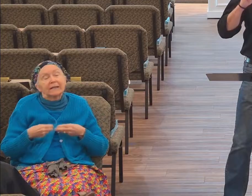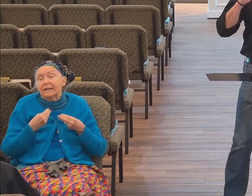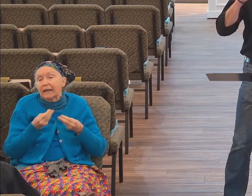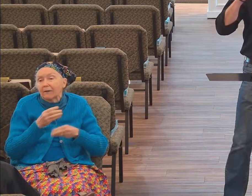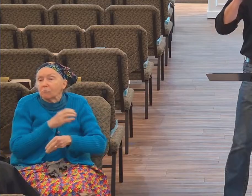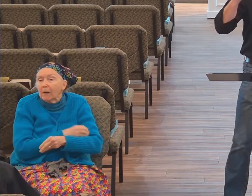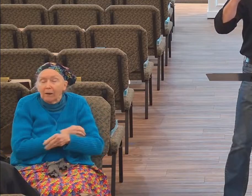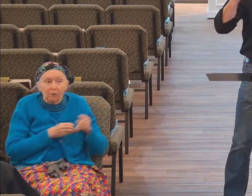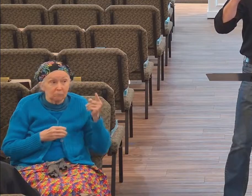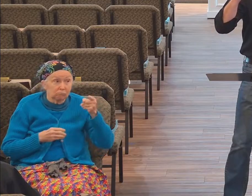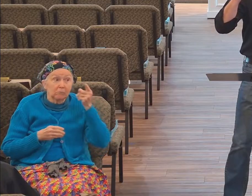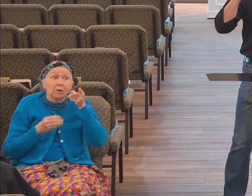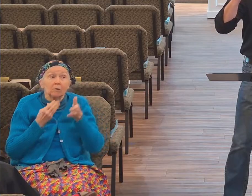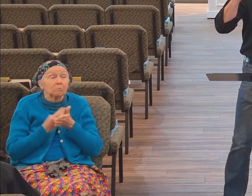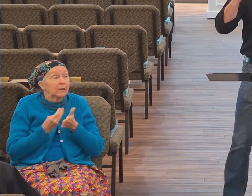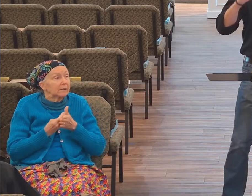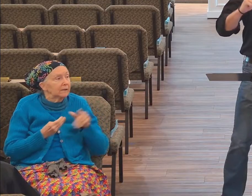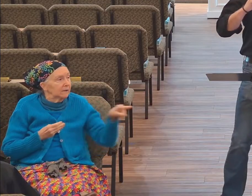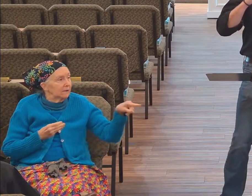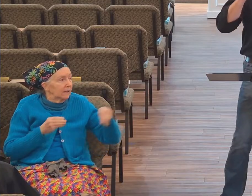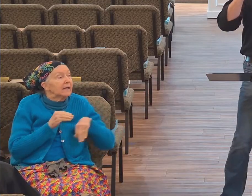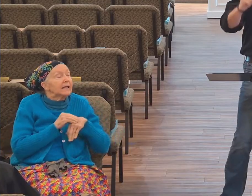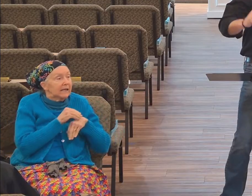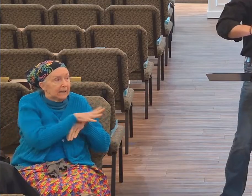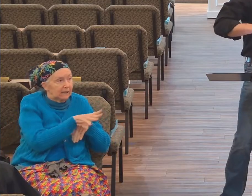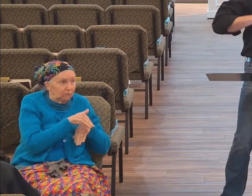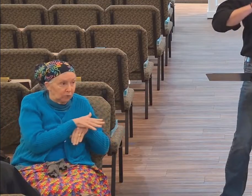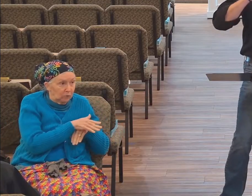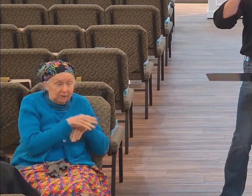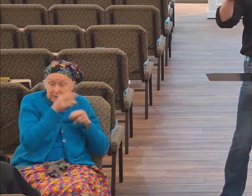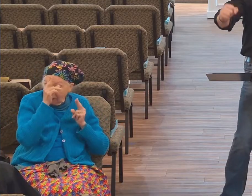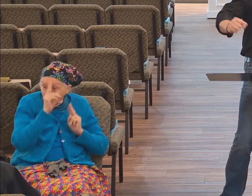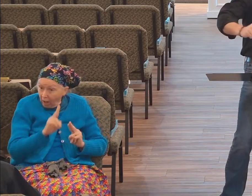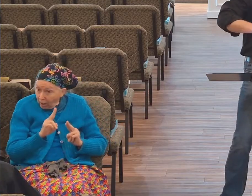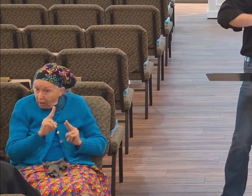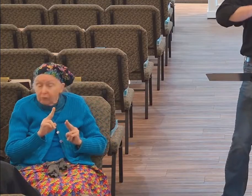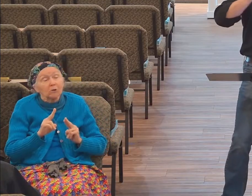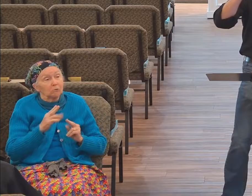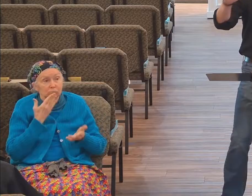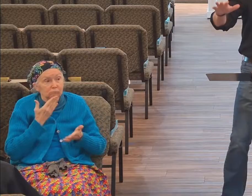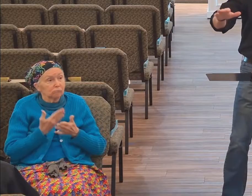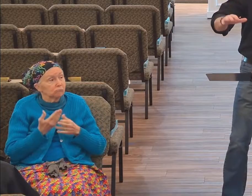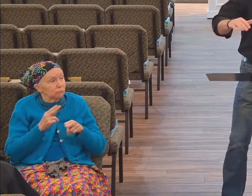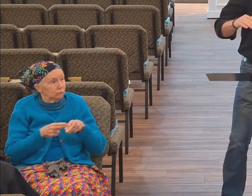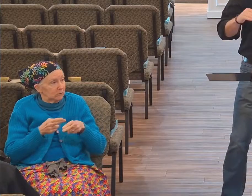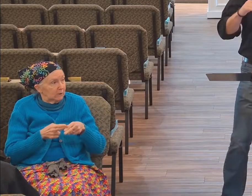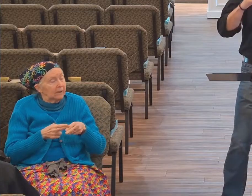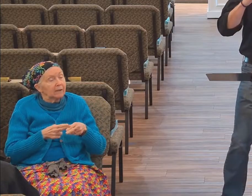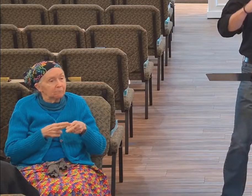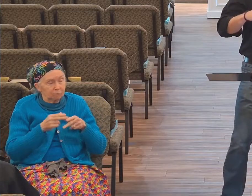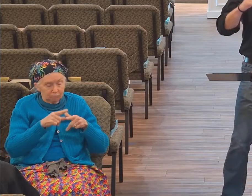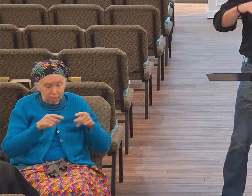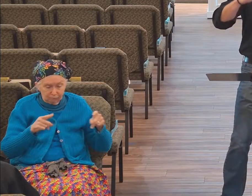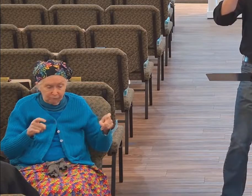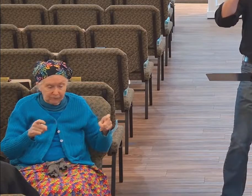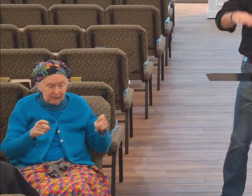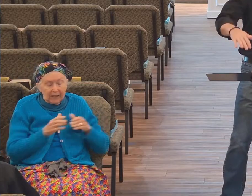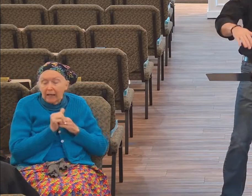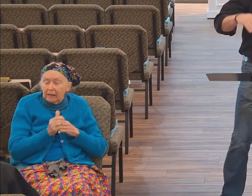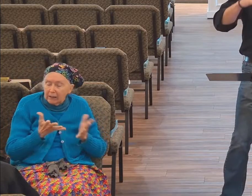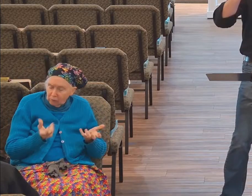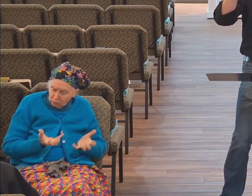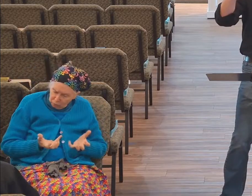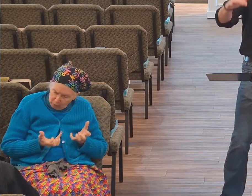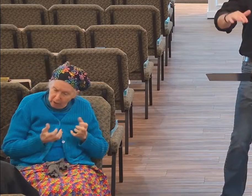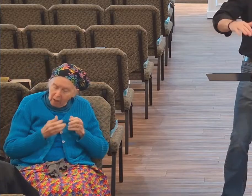Money. What else? Influence, honor, reputation, right? All of these things. And so leaders sought out